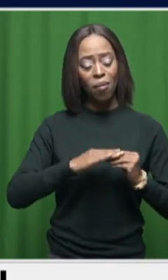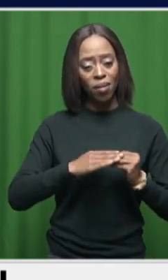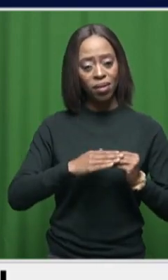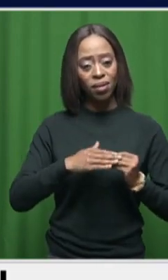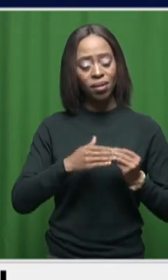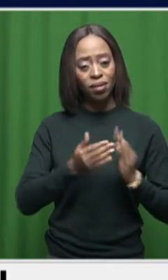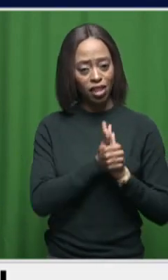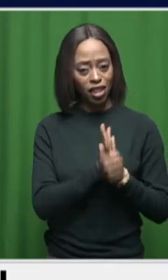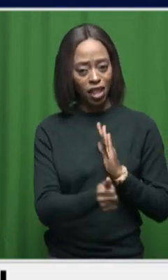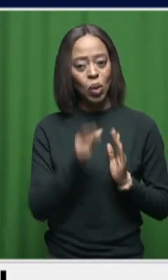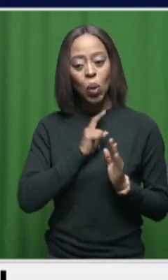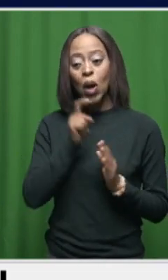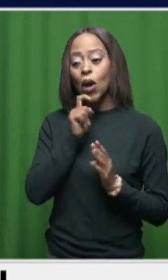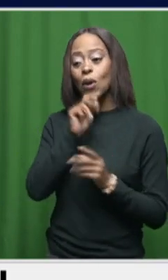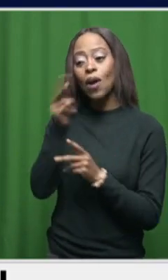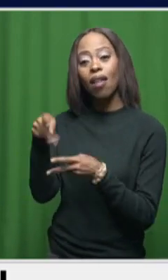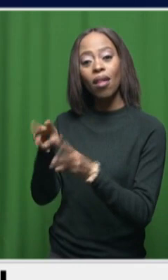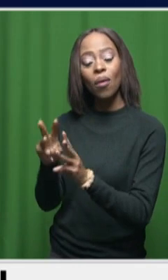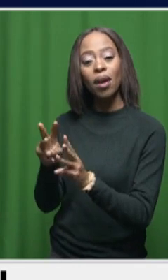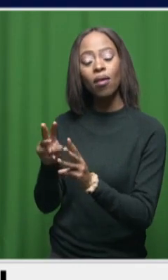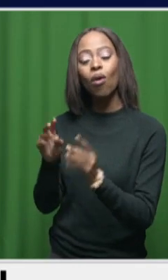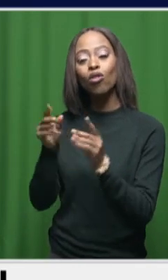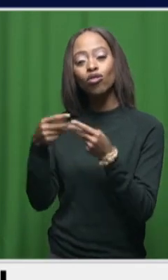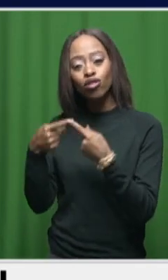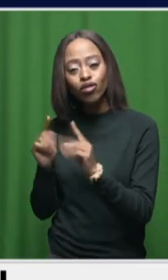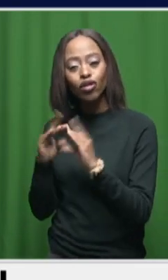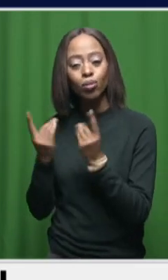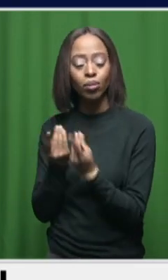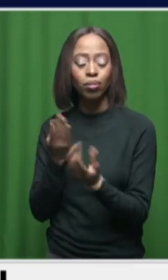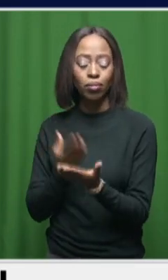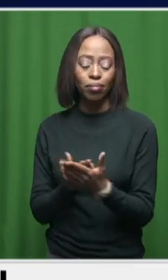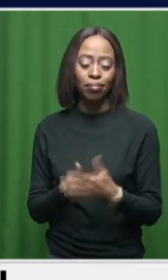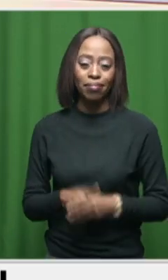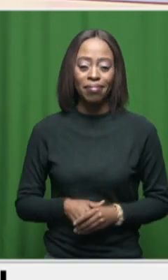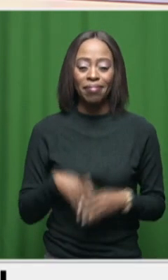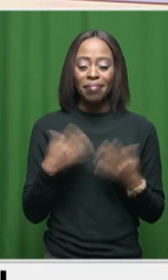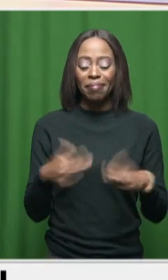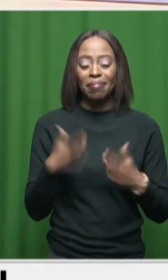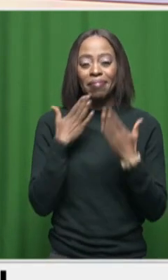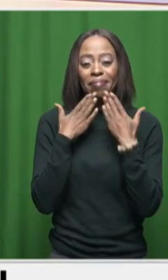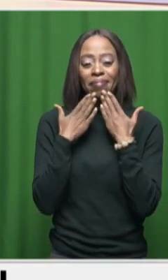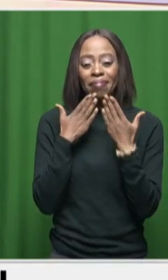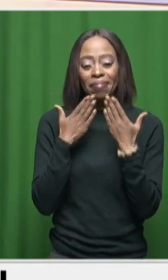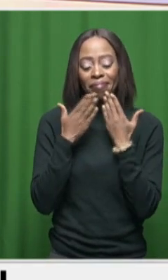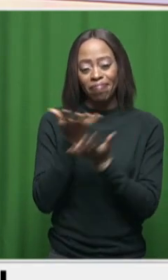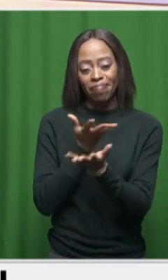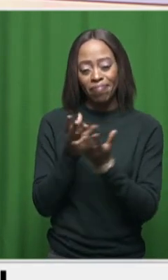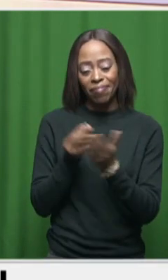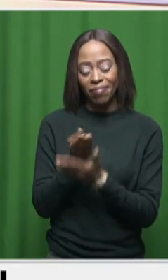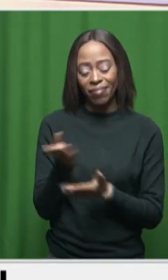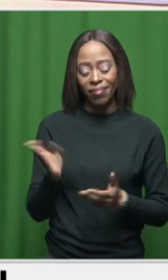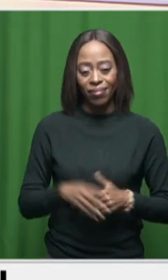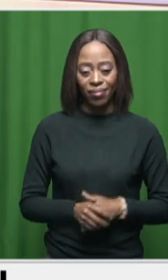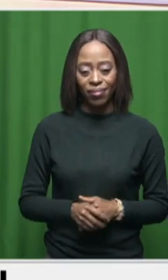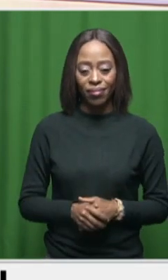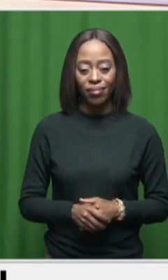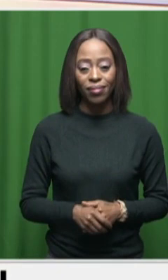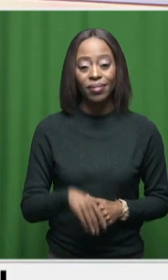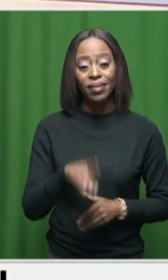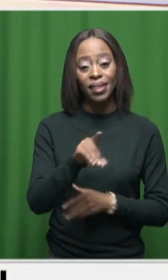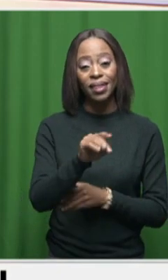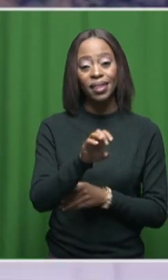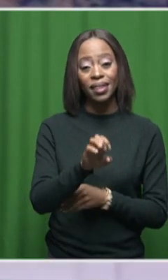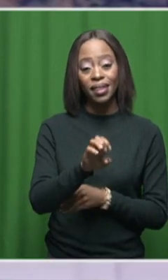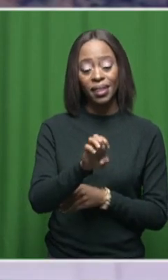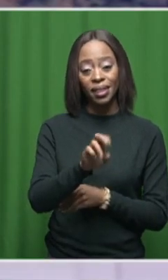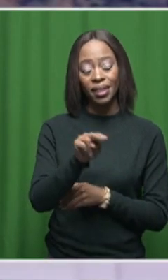actually be useful in different departments as well, to a very large extent. All right, gentlemen, great chatting to you. Thank you so much for your time. Thank you. Well, that was Dennis